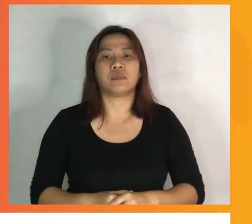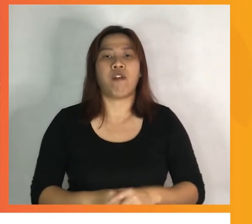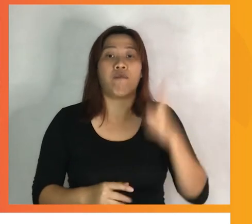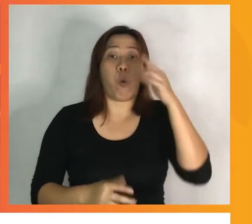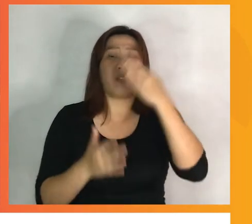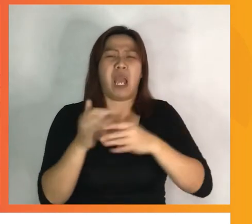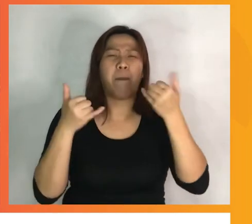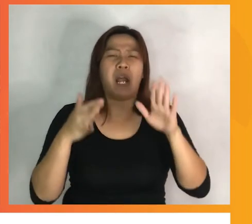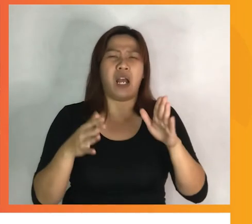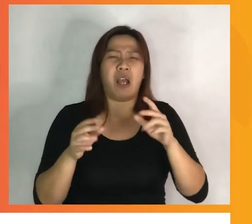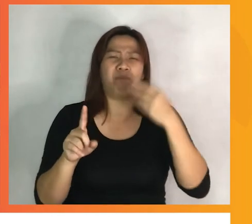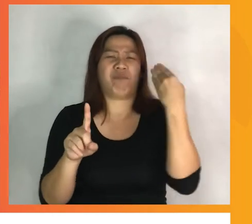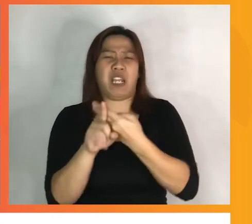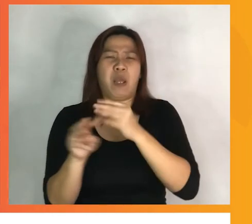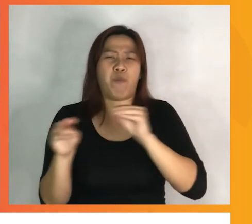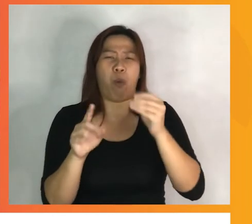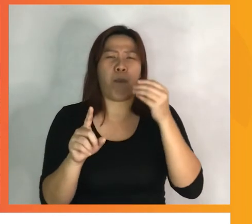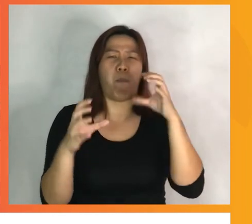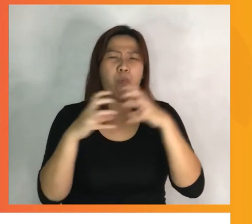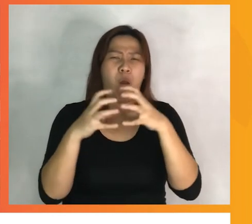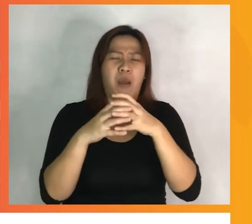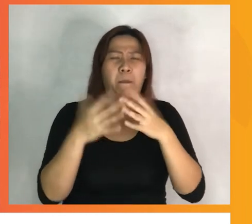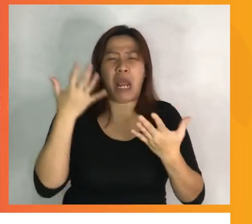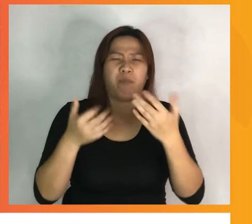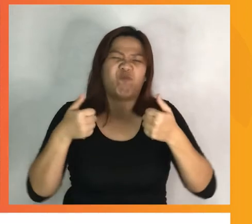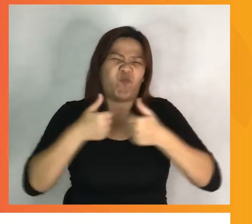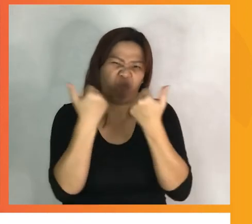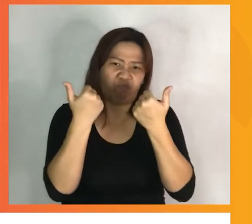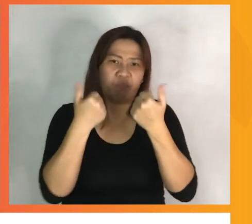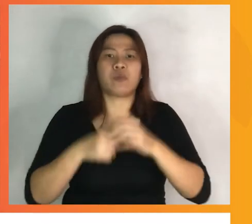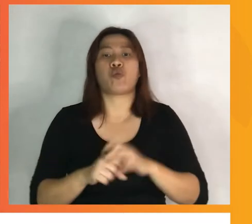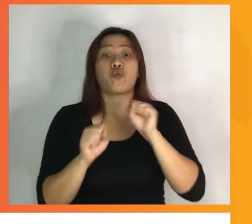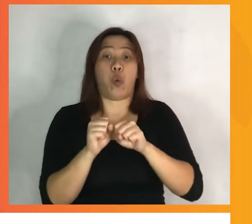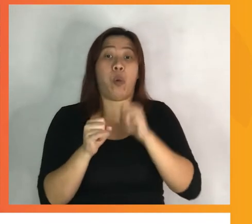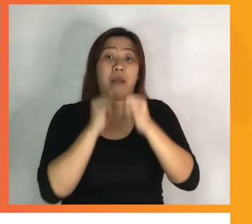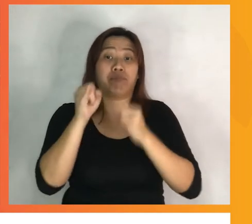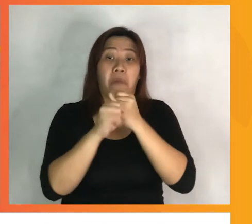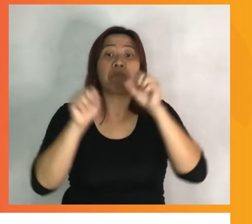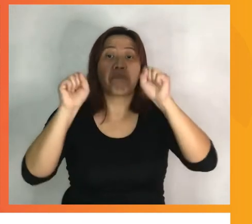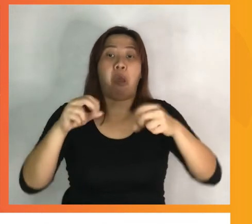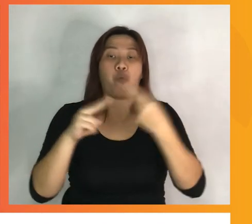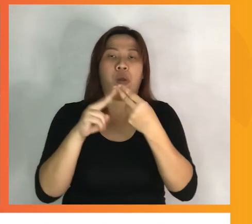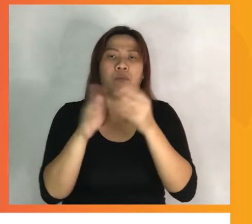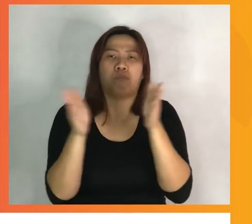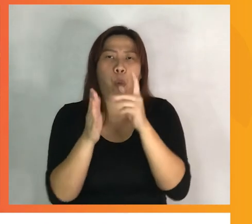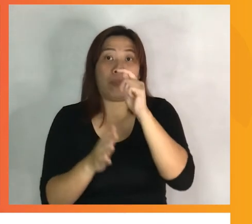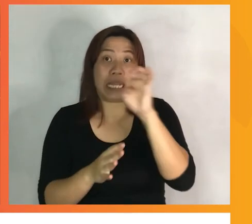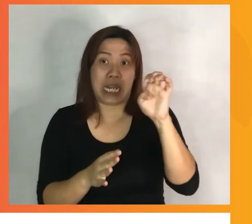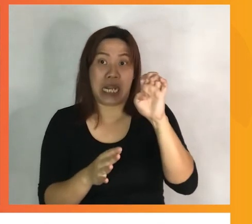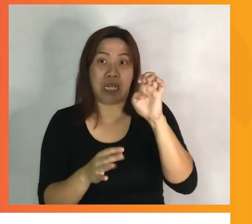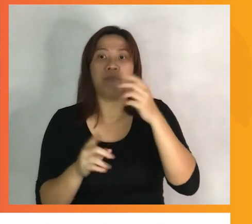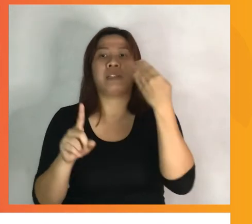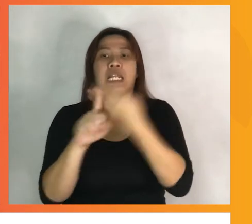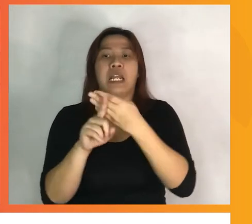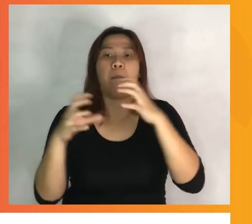For some players, striking a moving ball might be challenging. So instead they can use a small tee and strike the